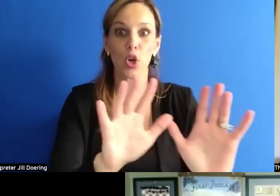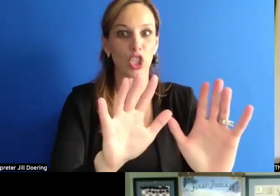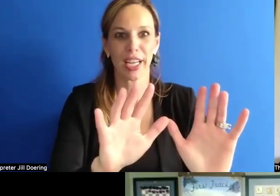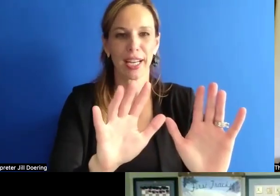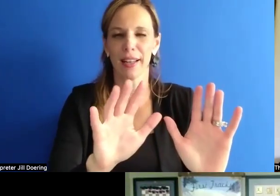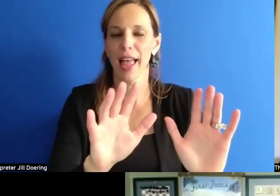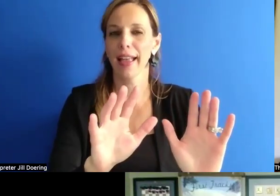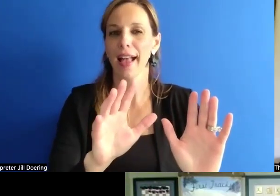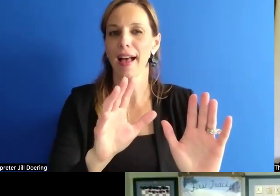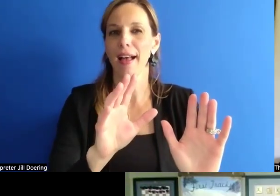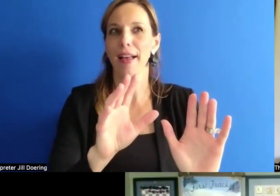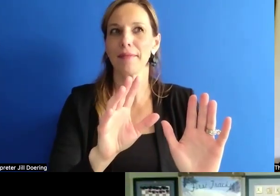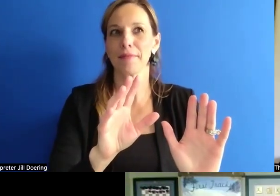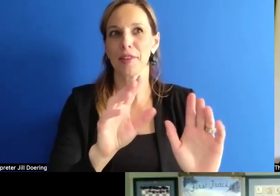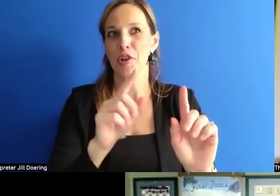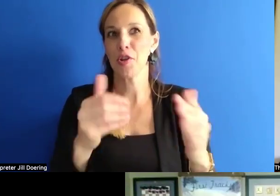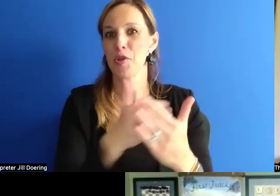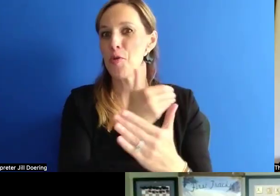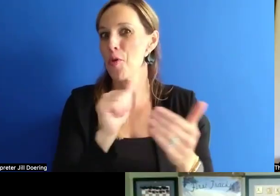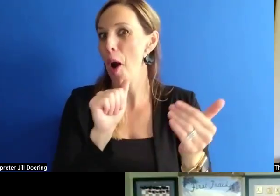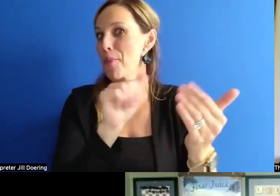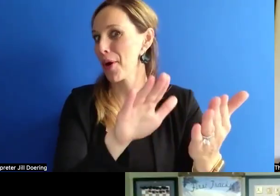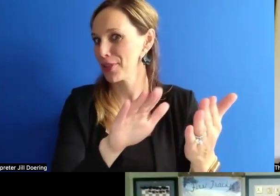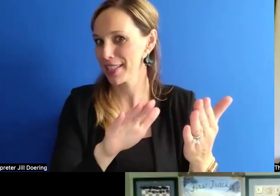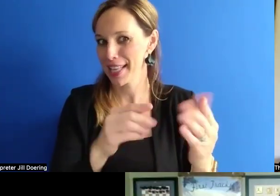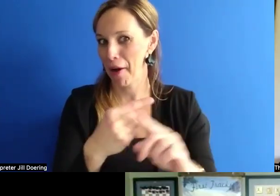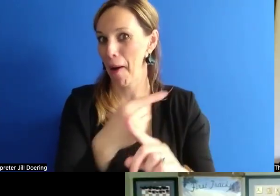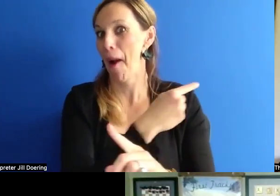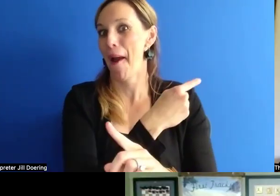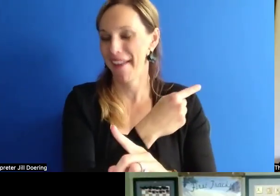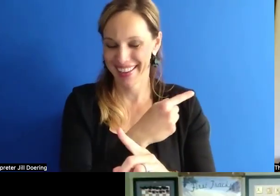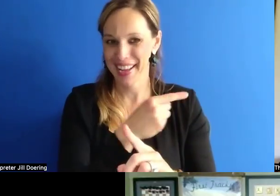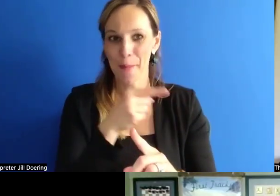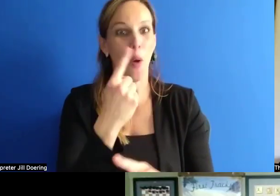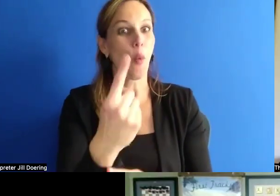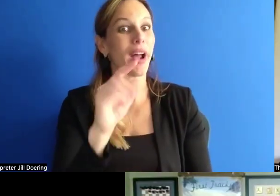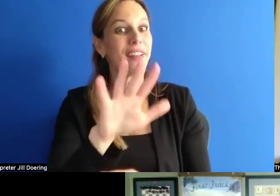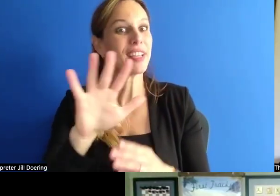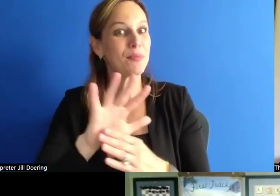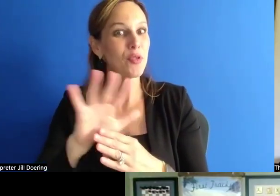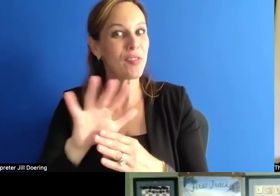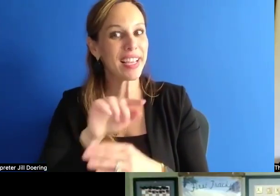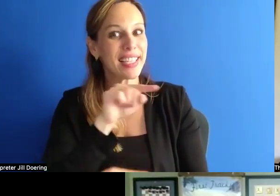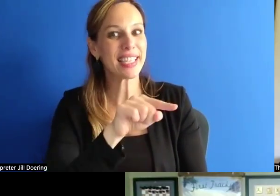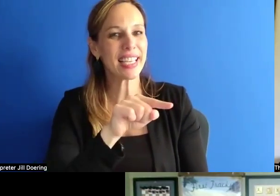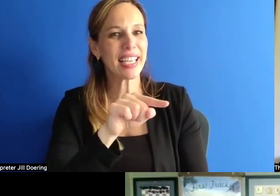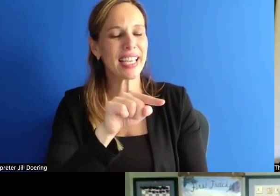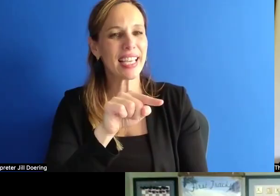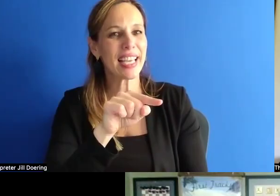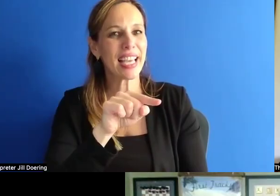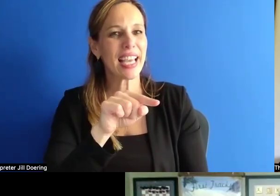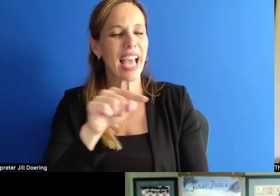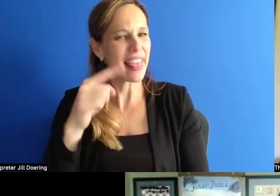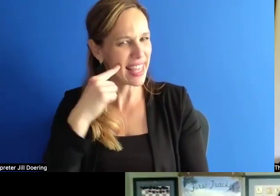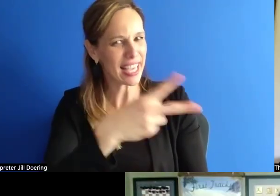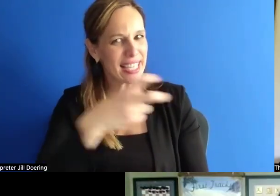he's bringing new storylines in. And he really, I mean, one of his movies, he stole away his brother's girlfriend,